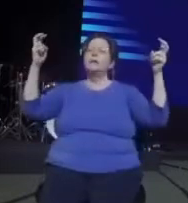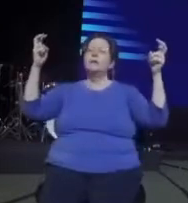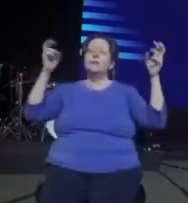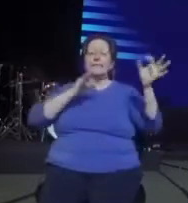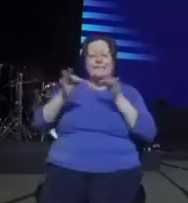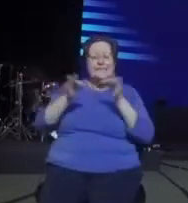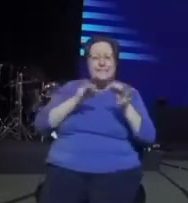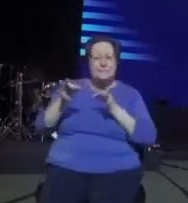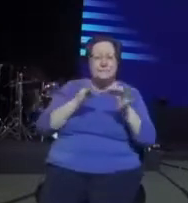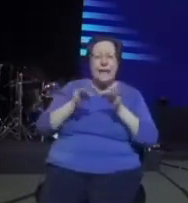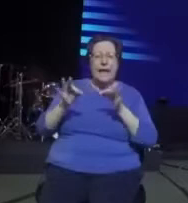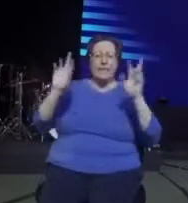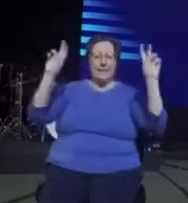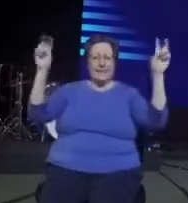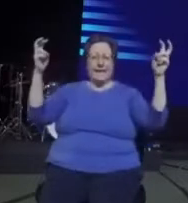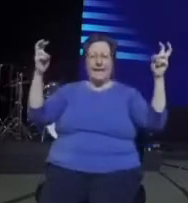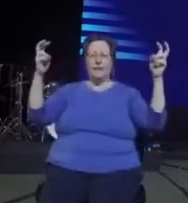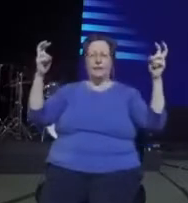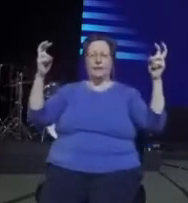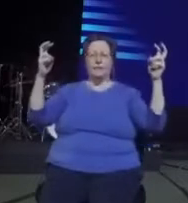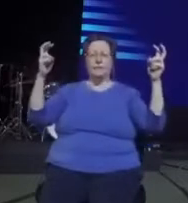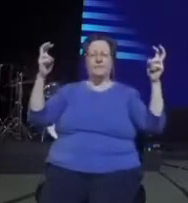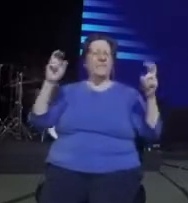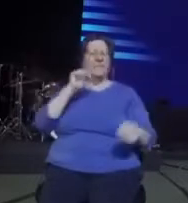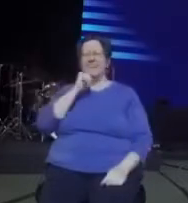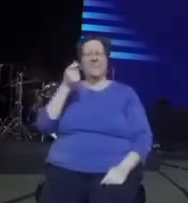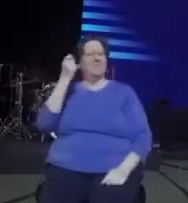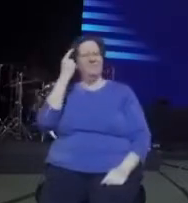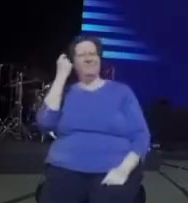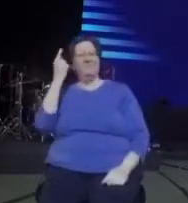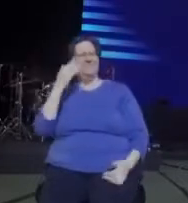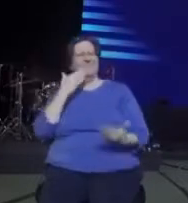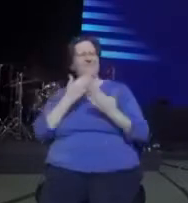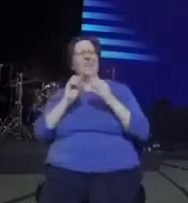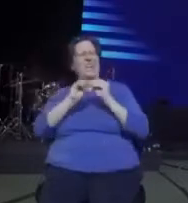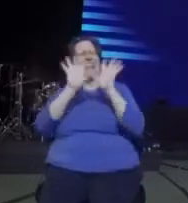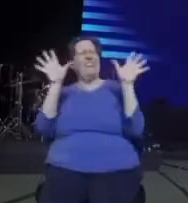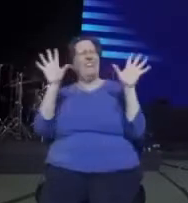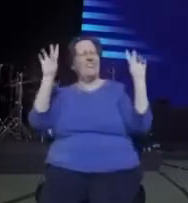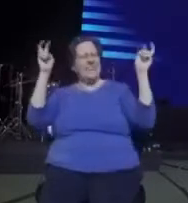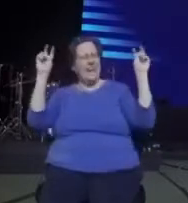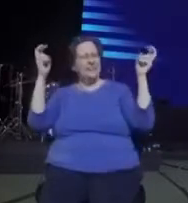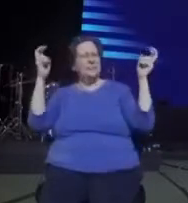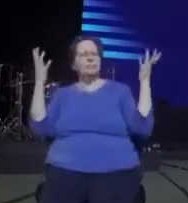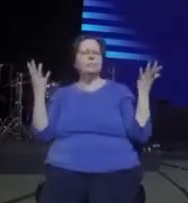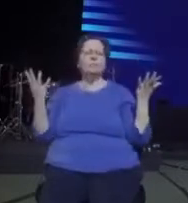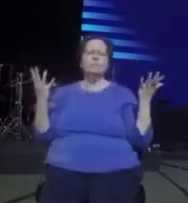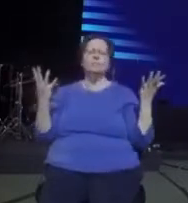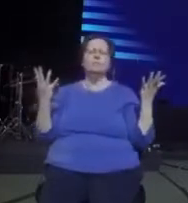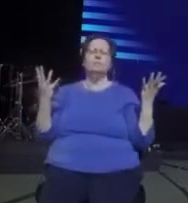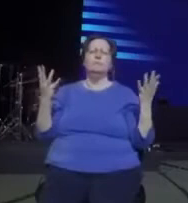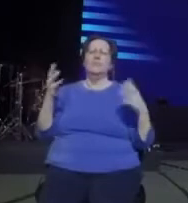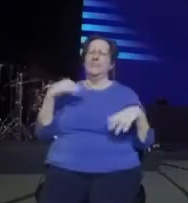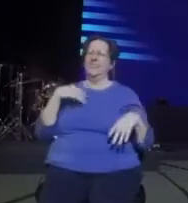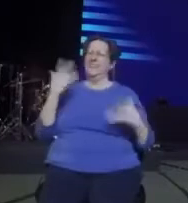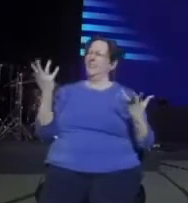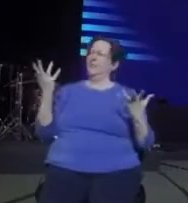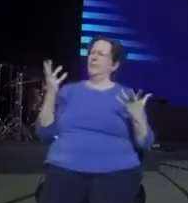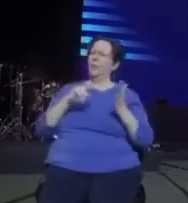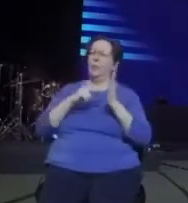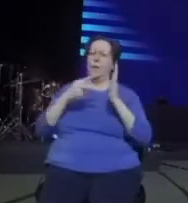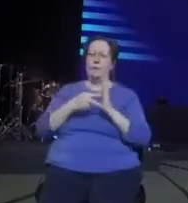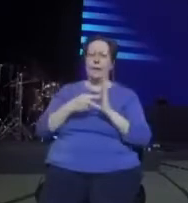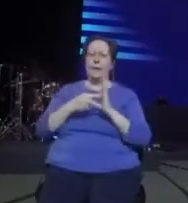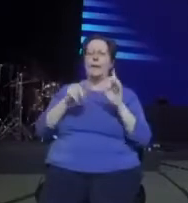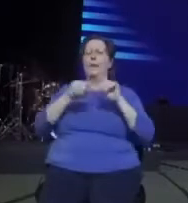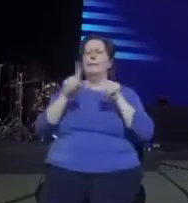explain the title of the message, because it really doesn't make any sense if I just give you the title of the message and you get a title, but do it as